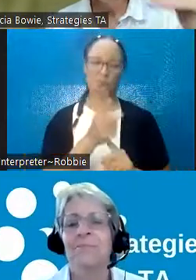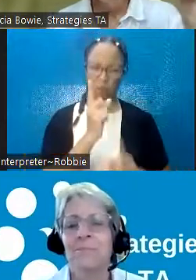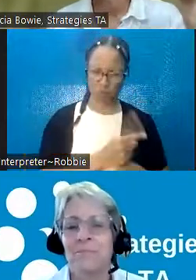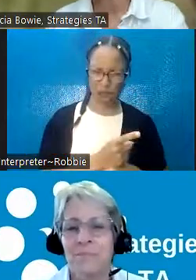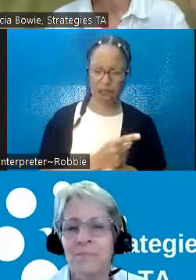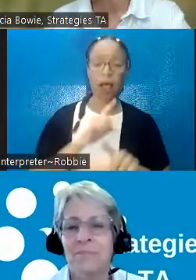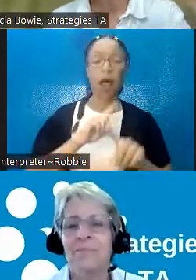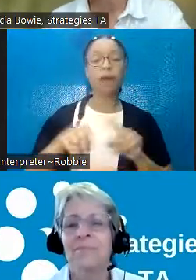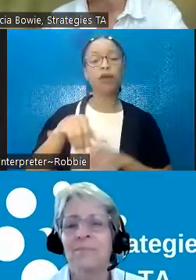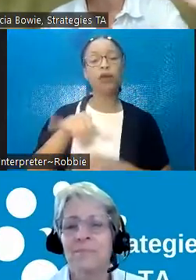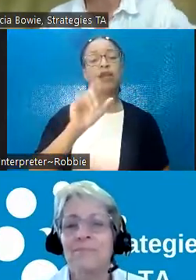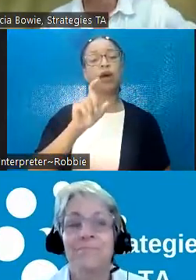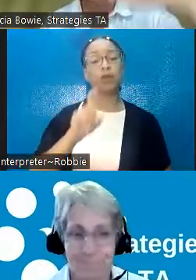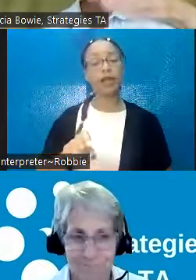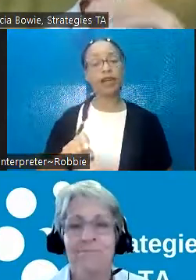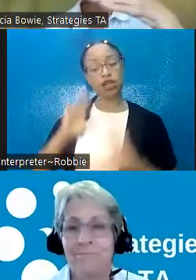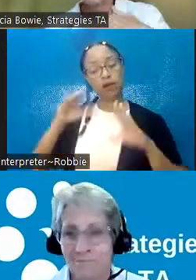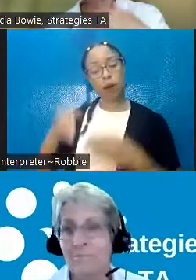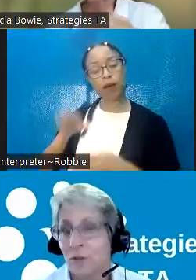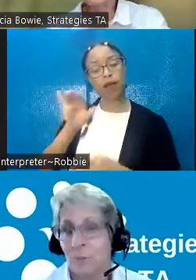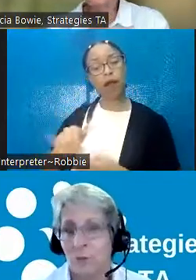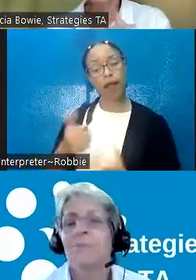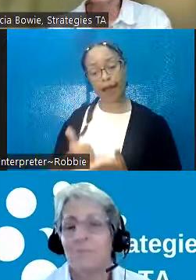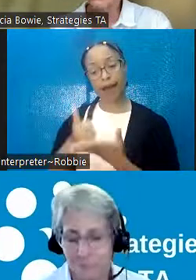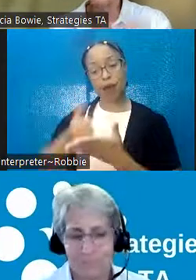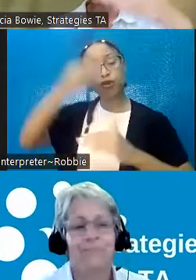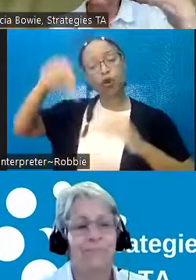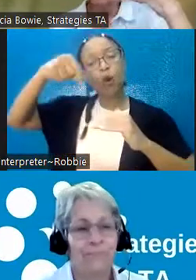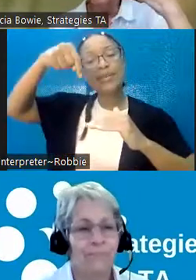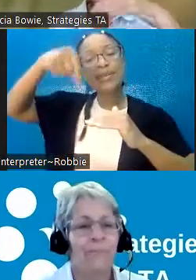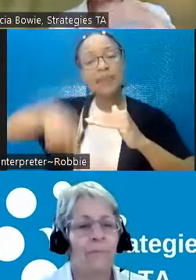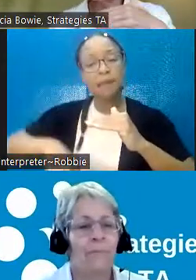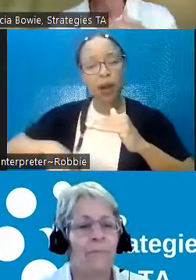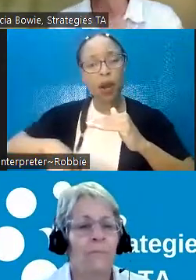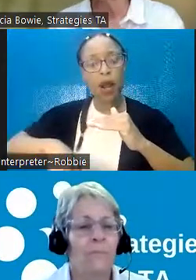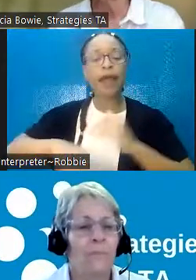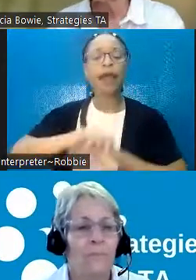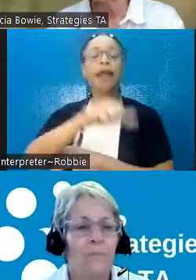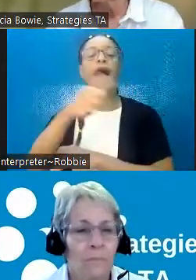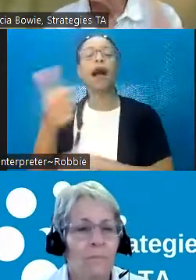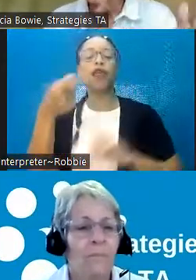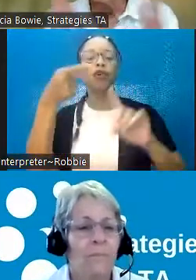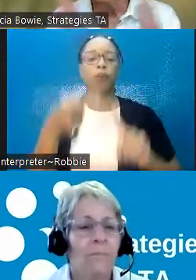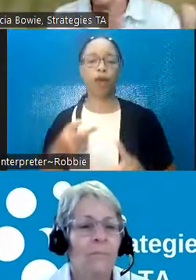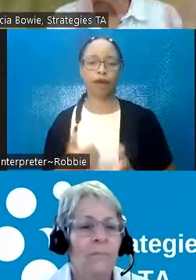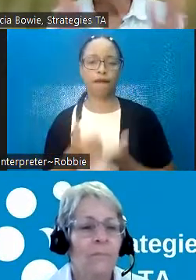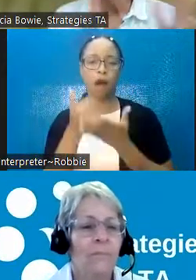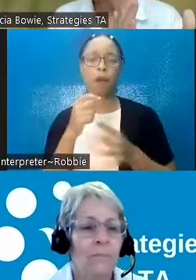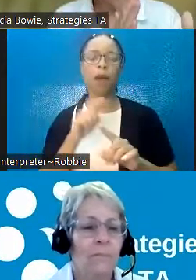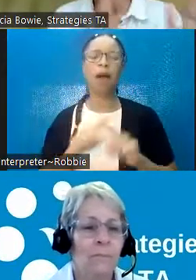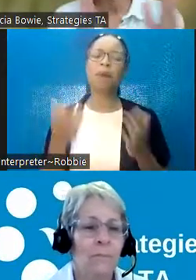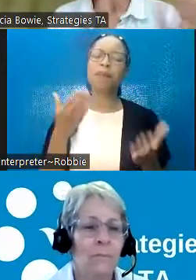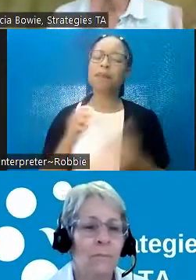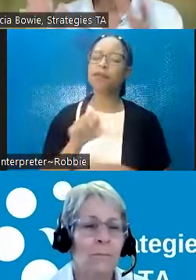you do need to attend to that to enable you to go deeper in terms of other points of leverage. But there may be